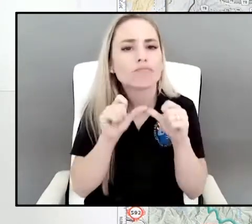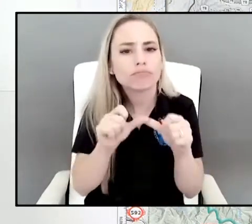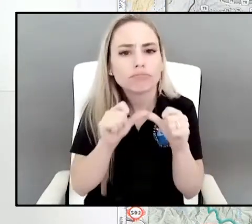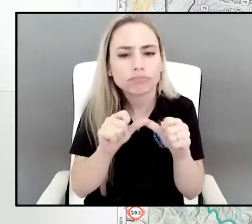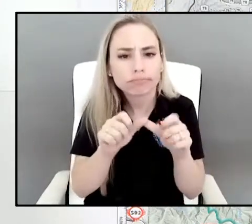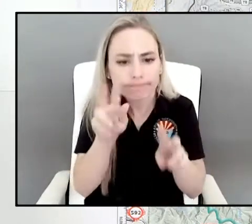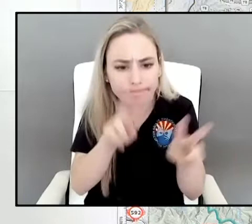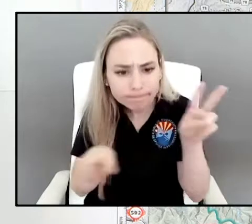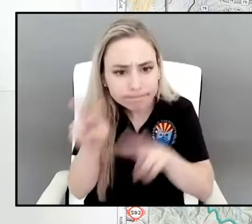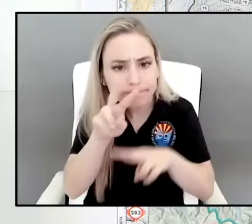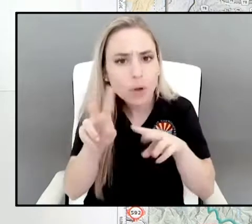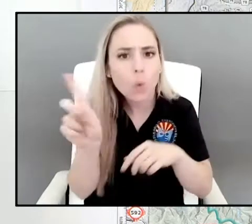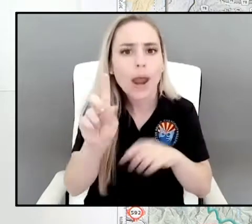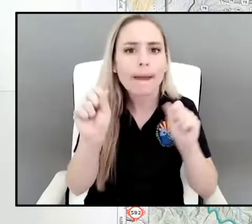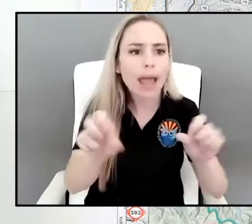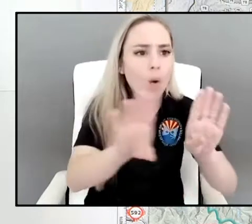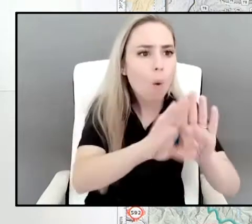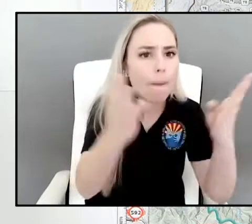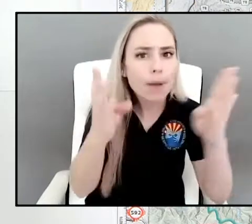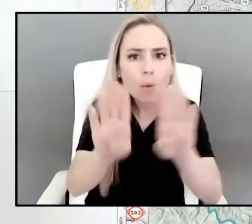for traditional uses.